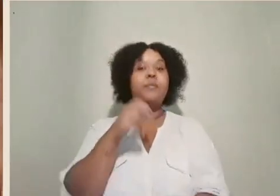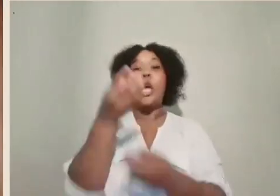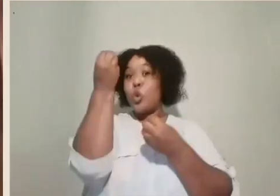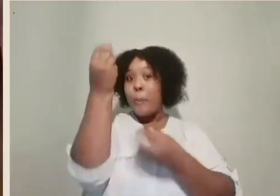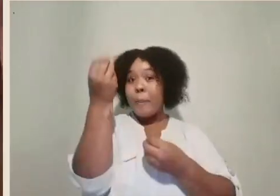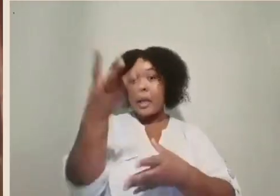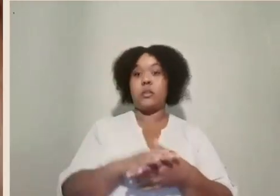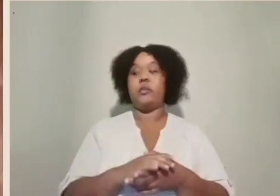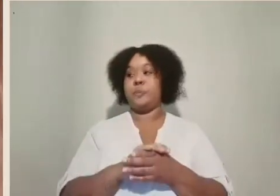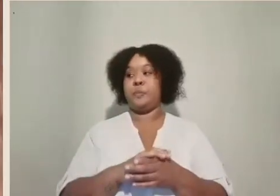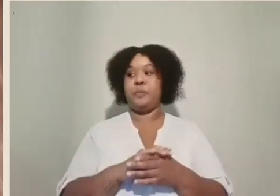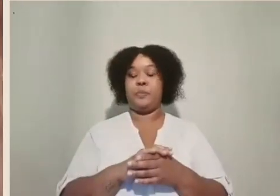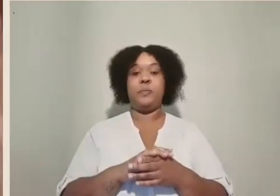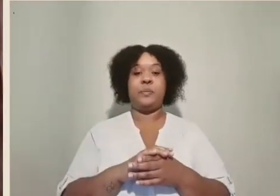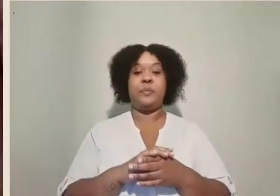message.